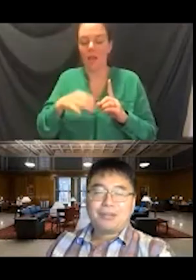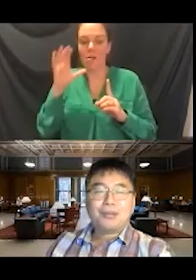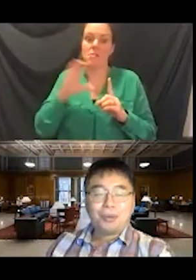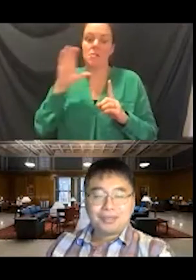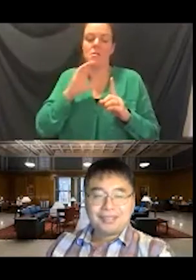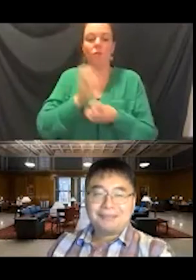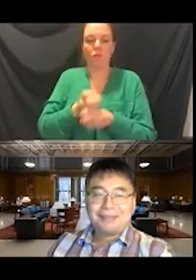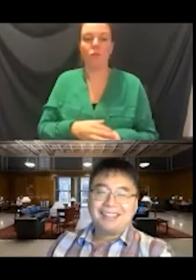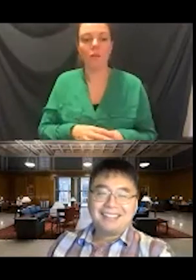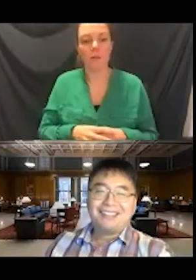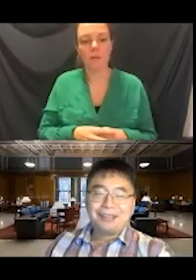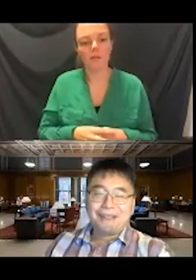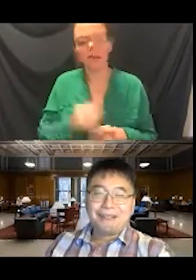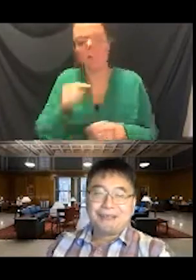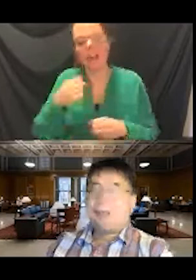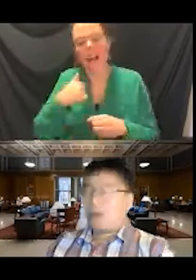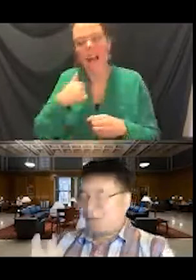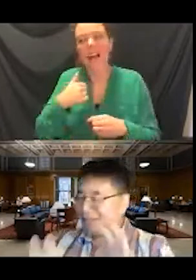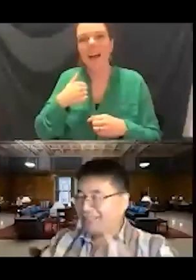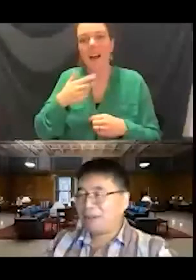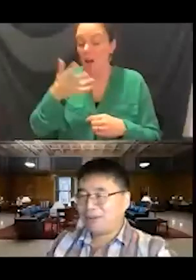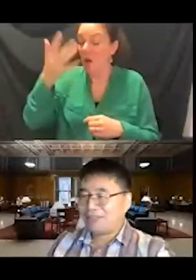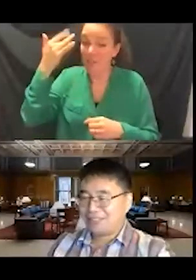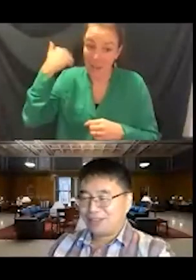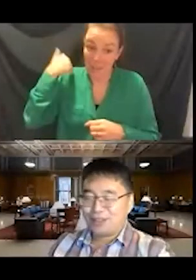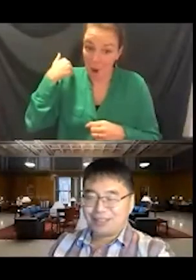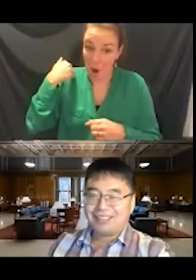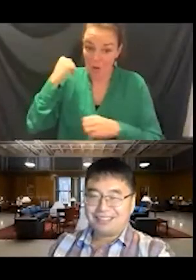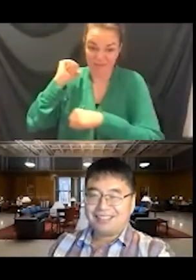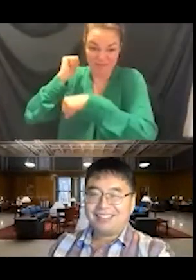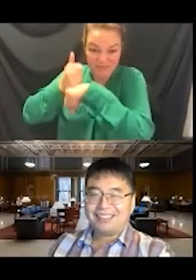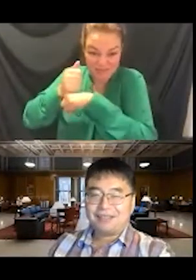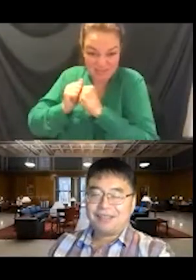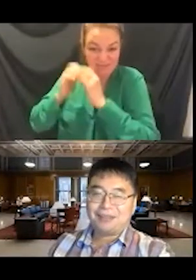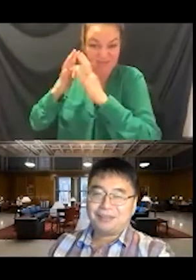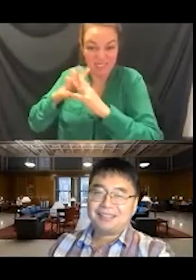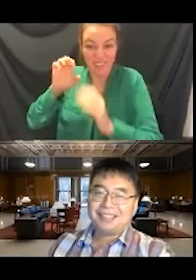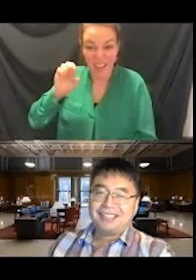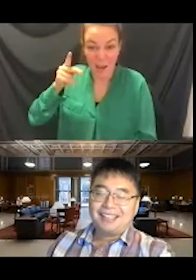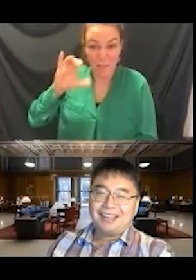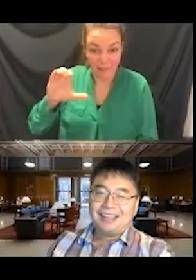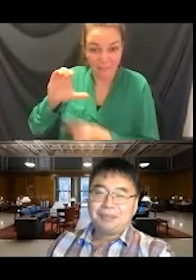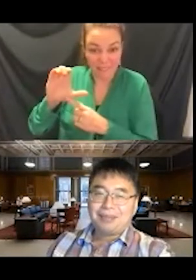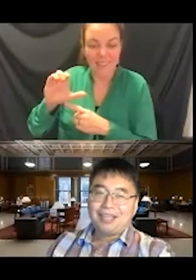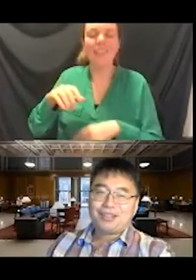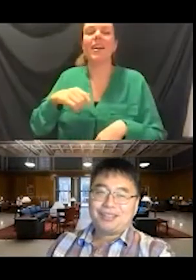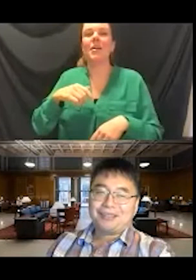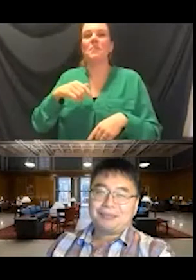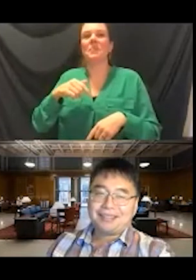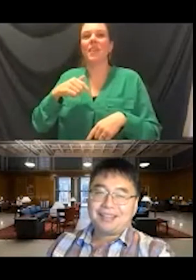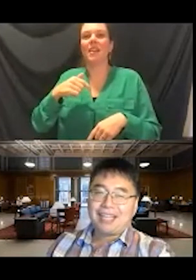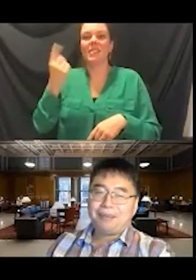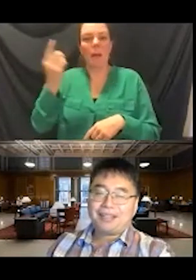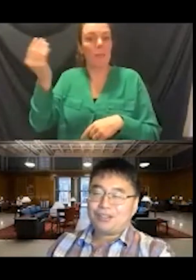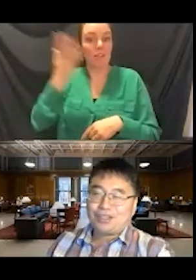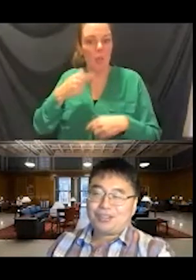I was told way back when Epic was still early in its development and implementation, somebody